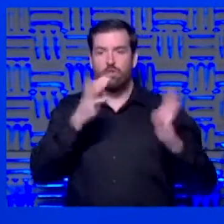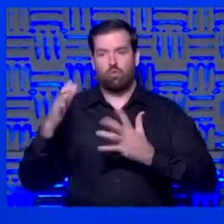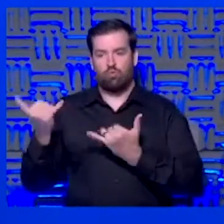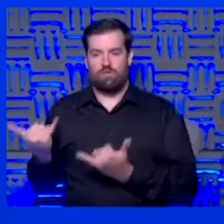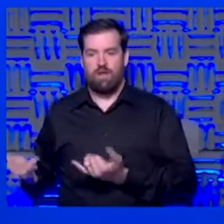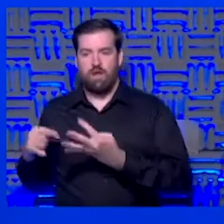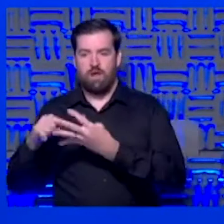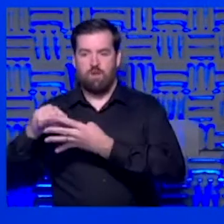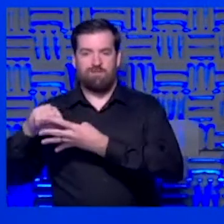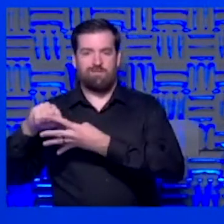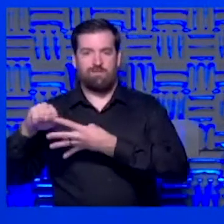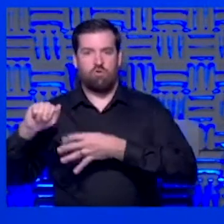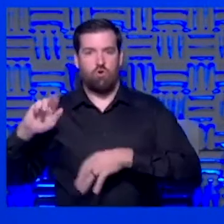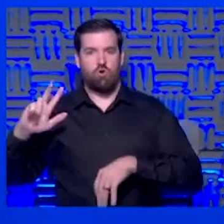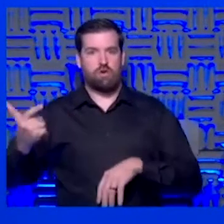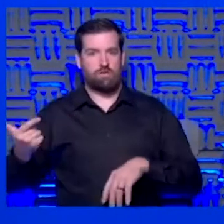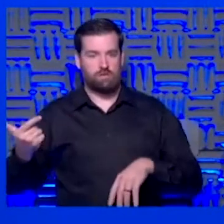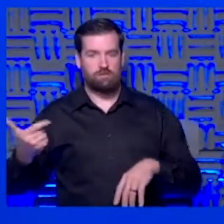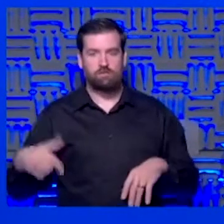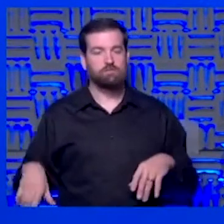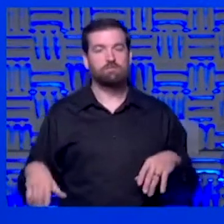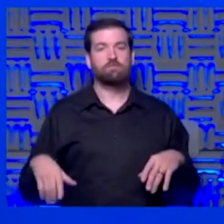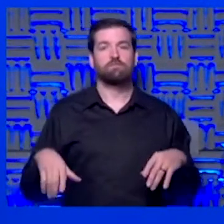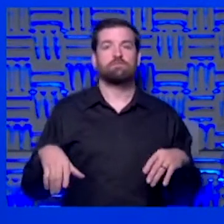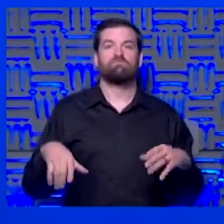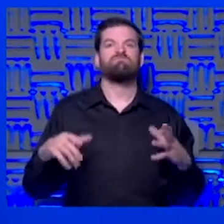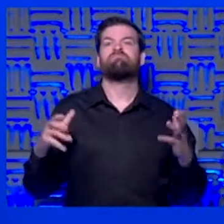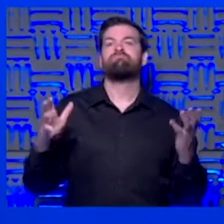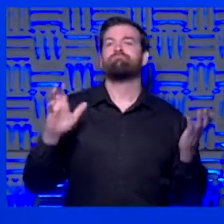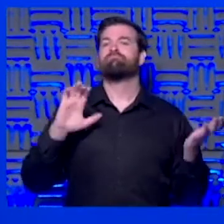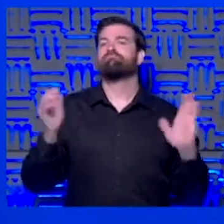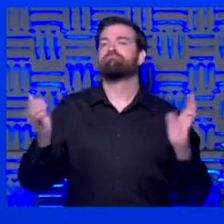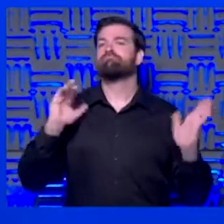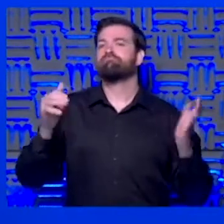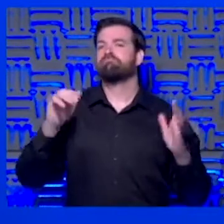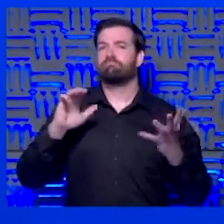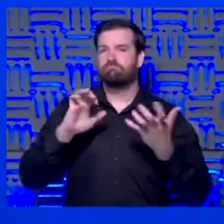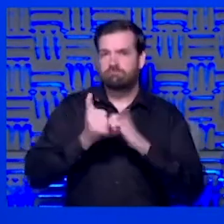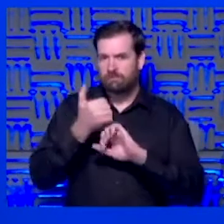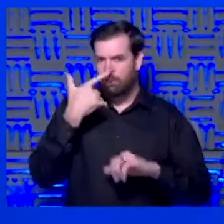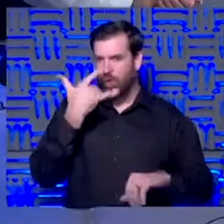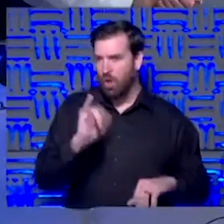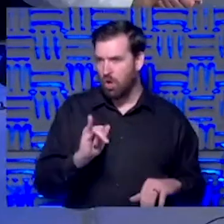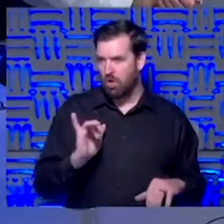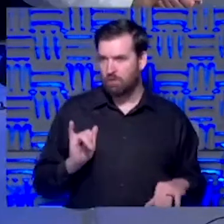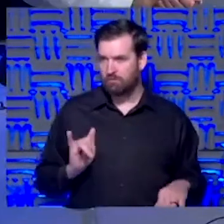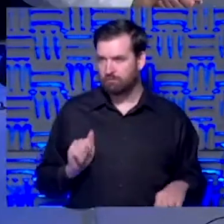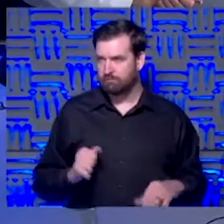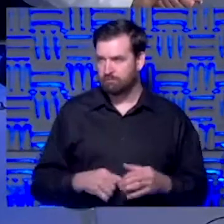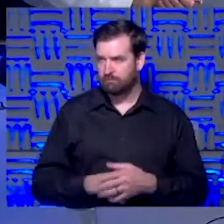August? And how are things looking that way?